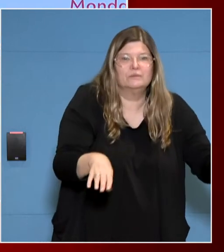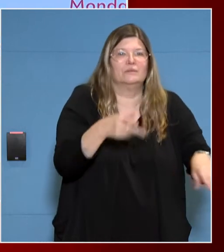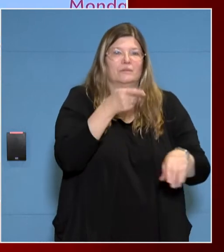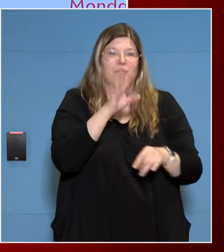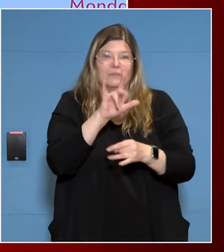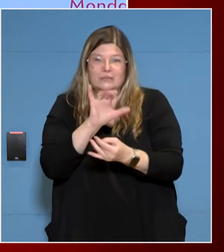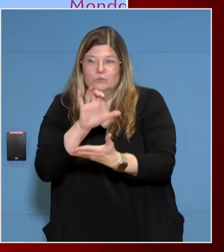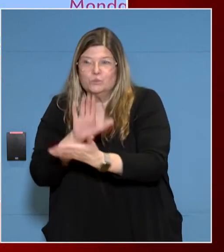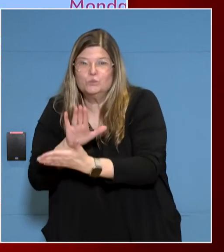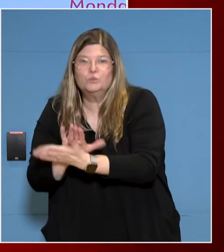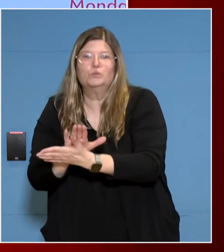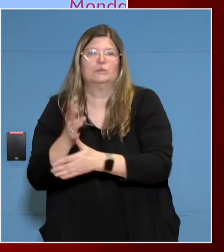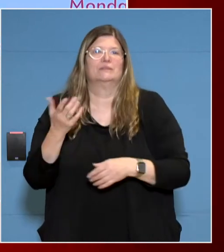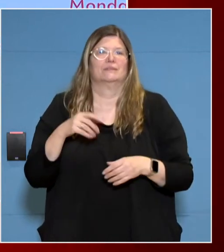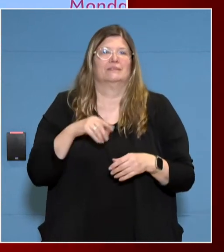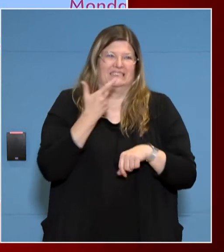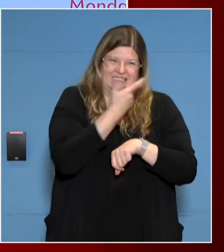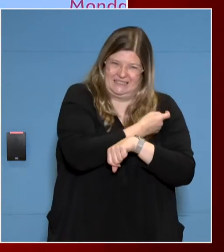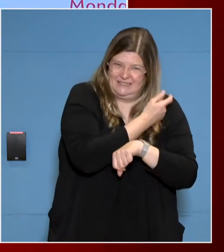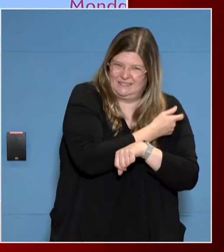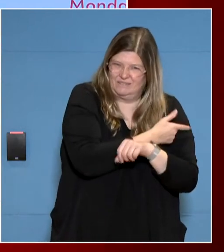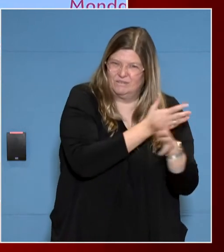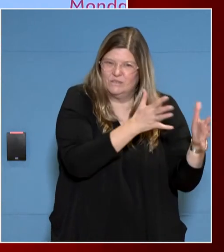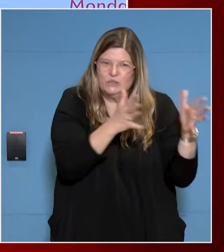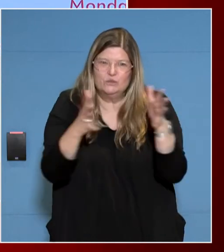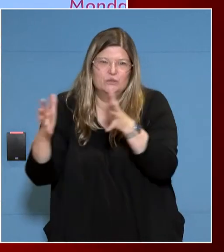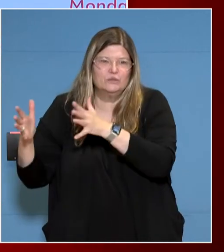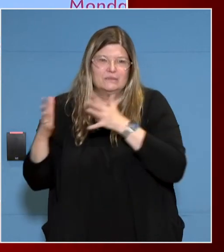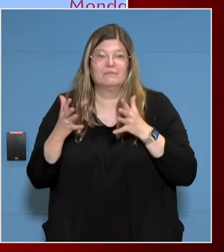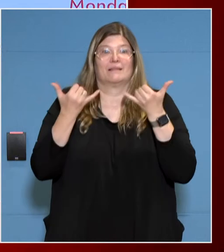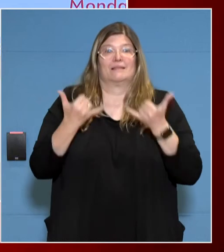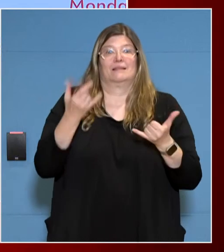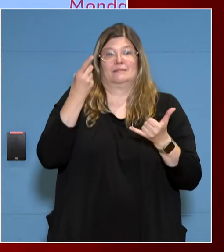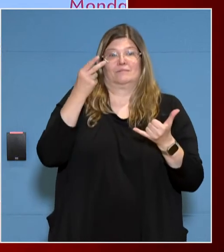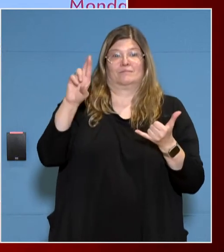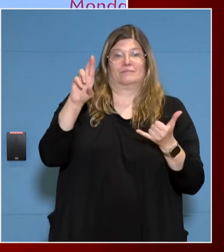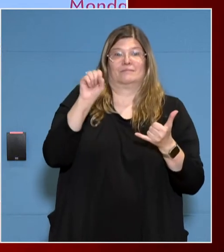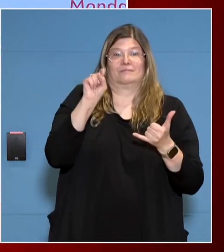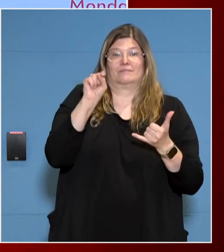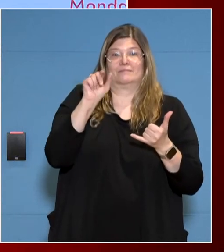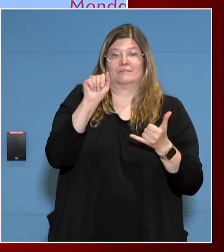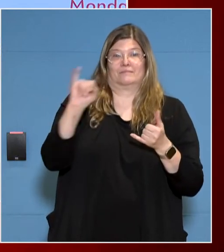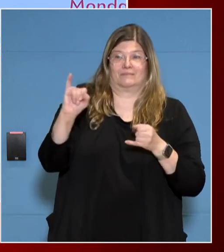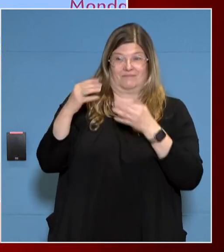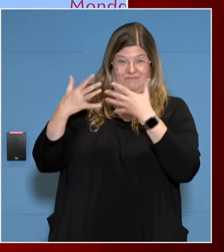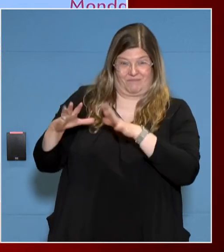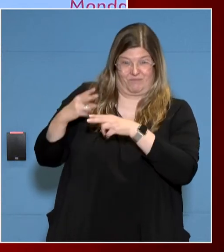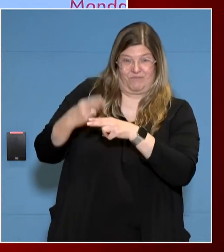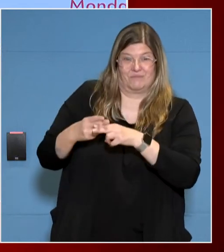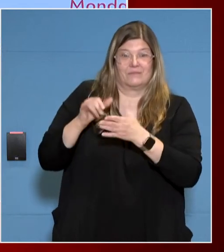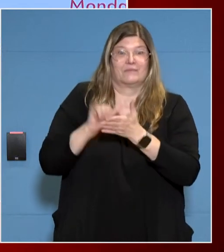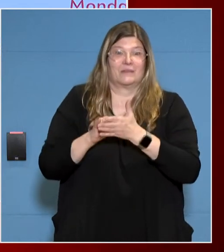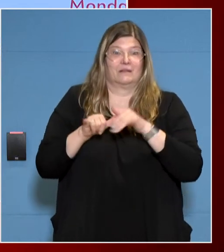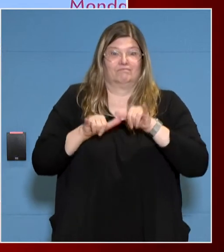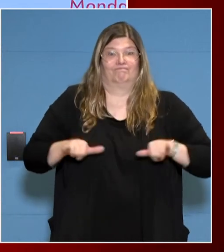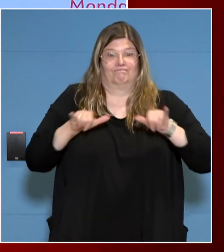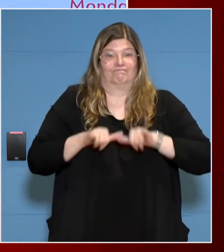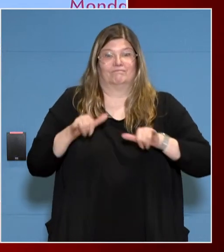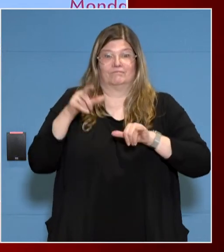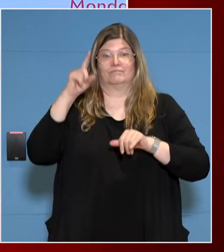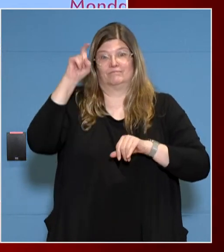Dr. Desai mentioned, as part of our continuity of government operations plan, I will